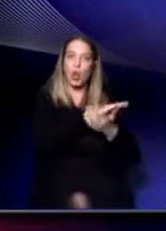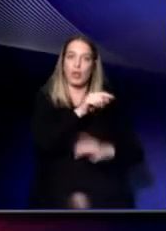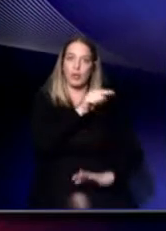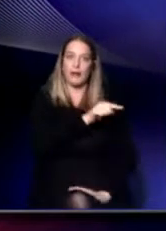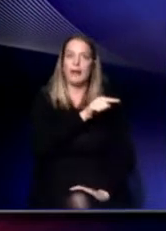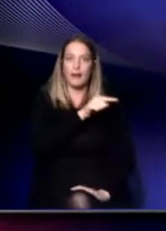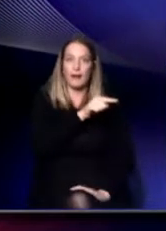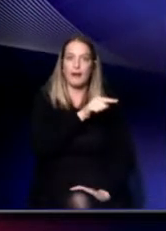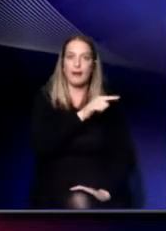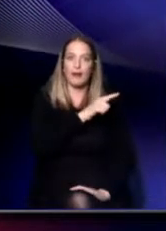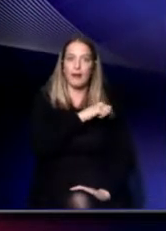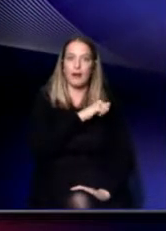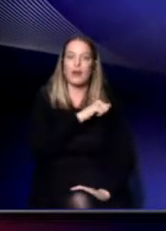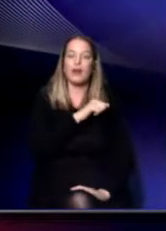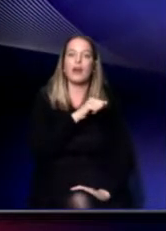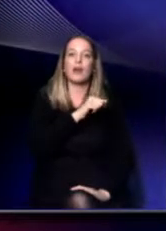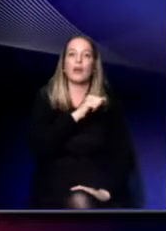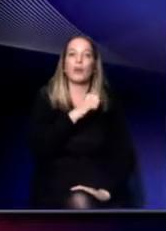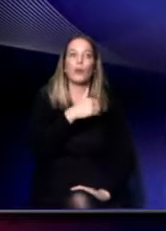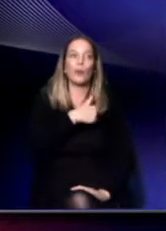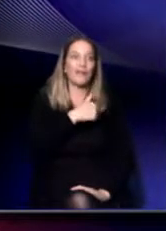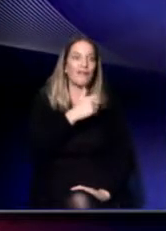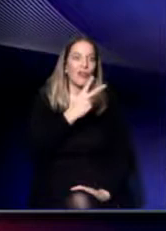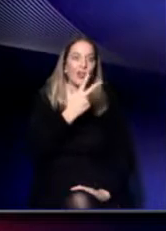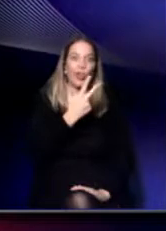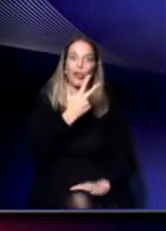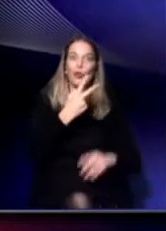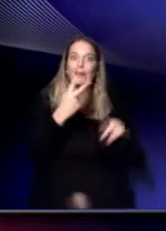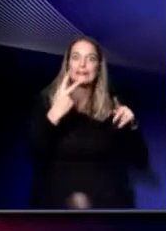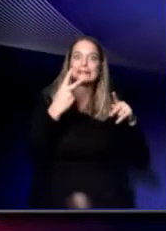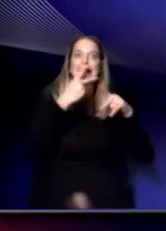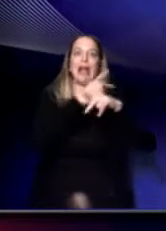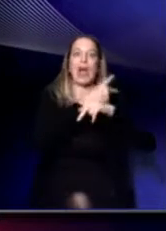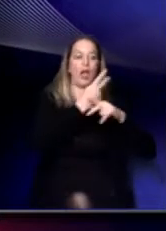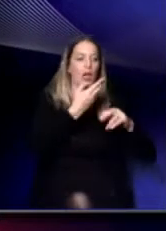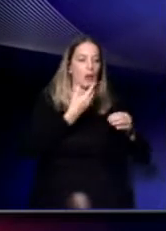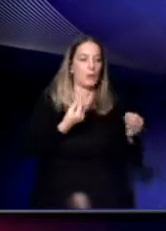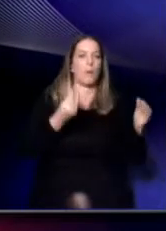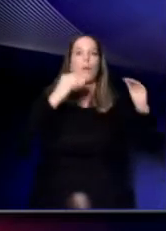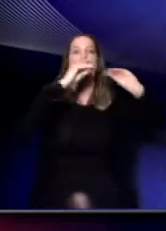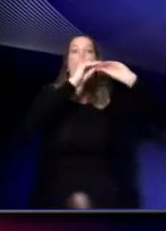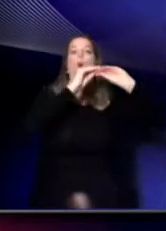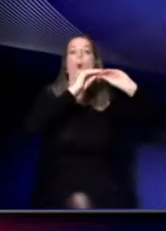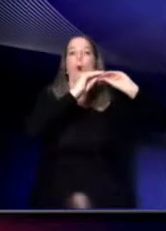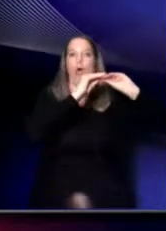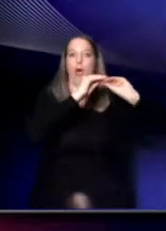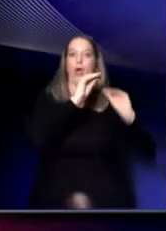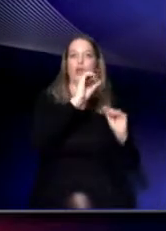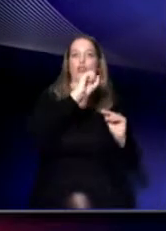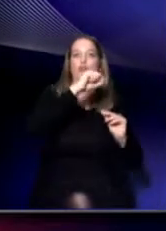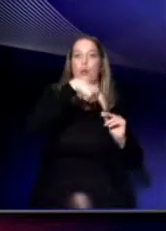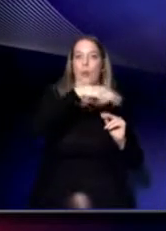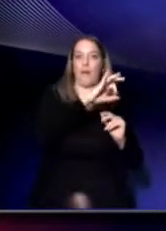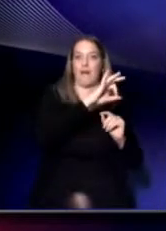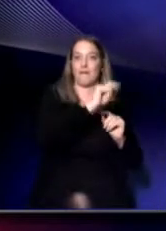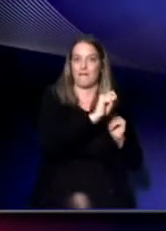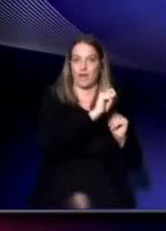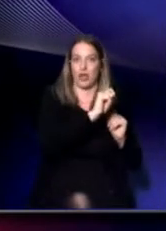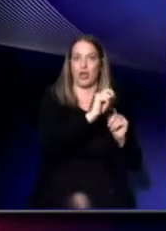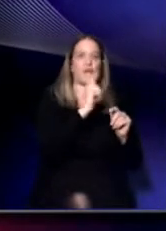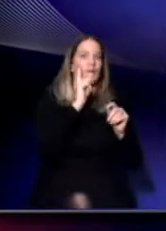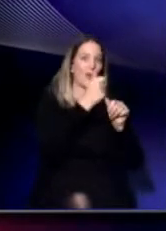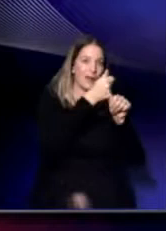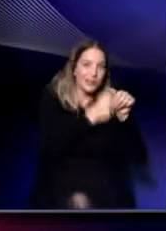example, we had 3 times the number of square foot